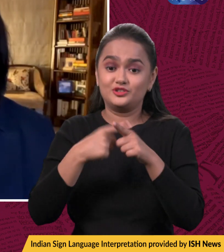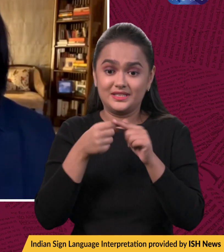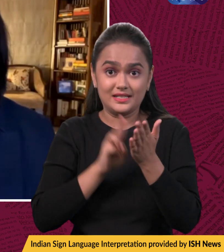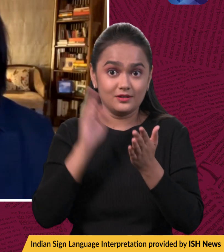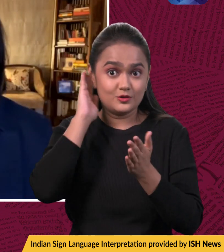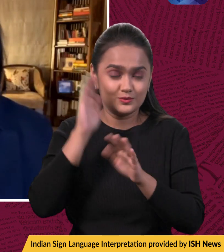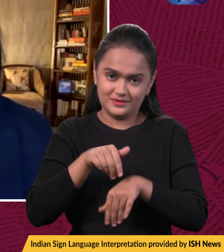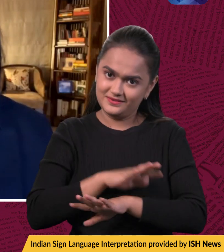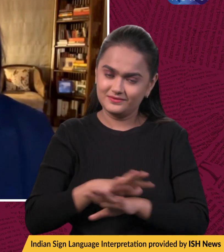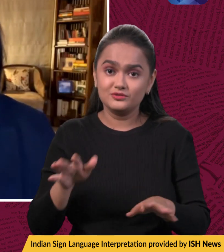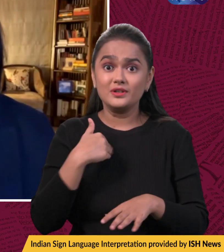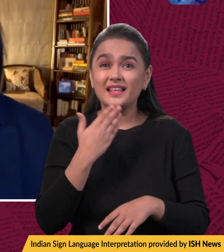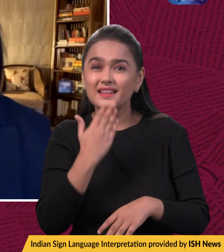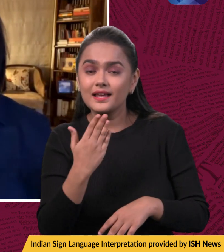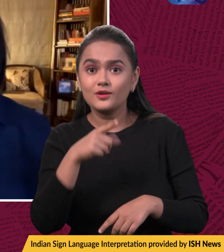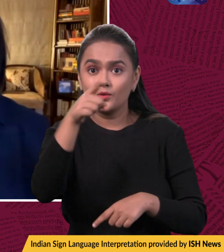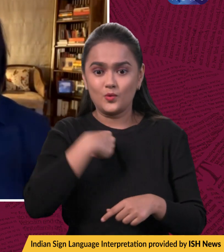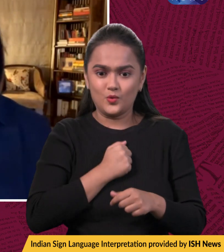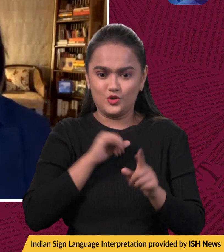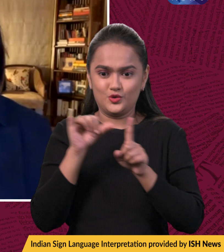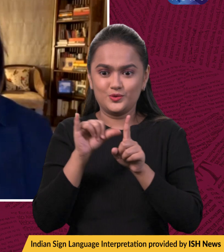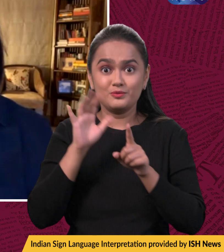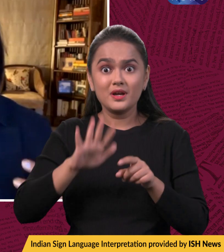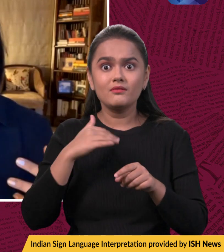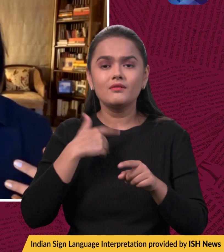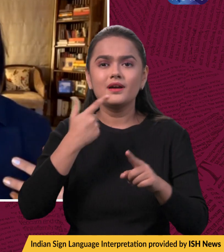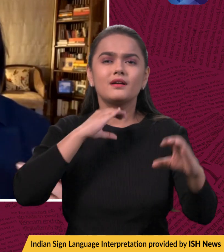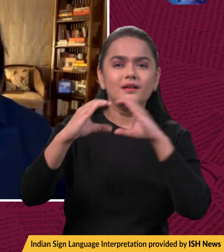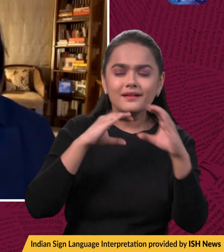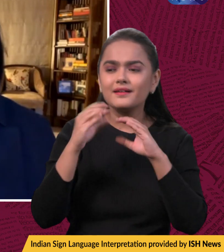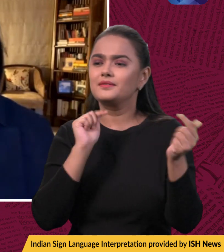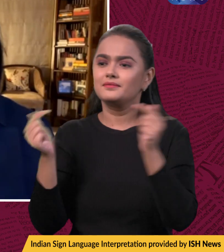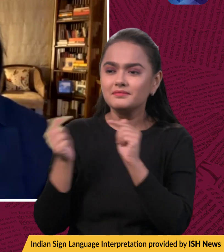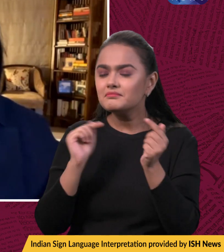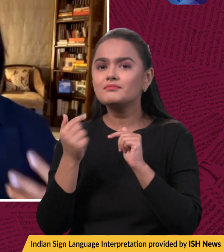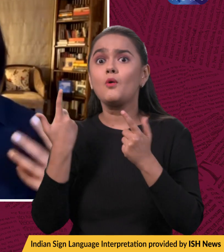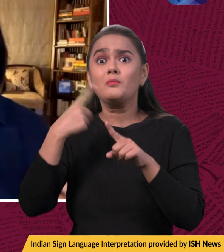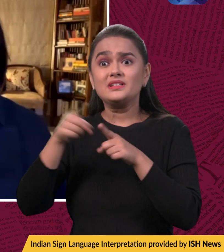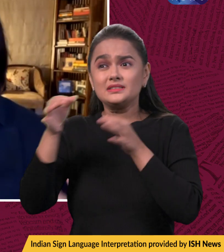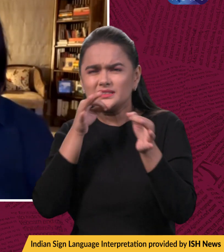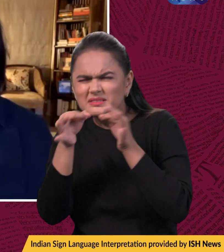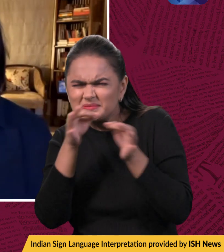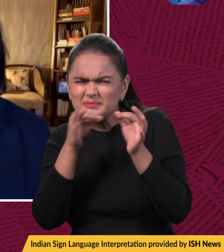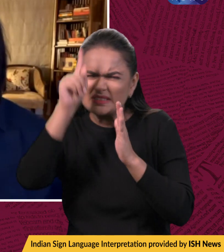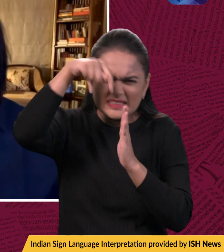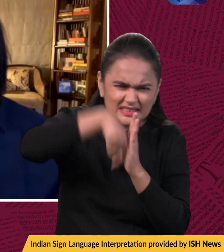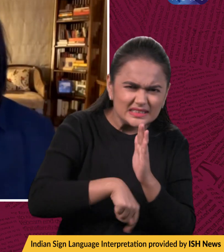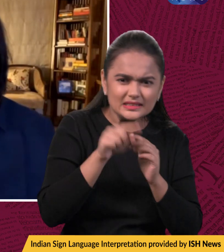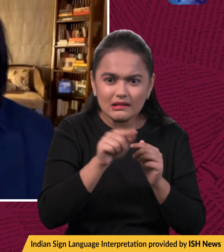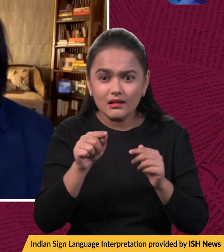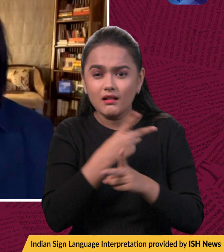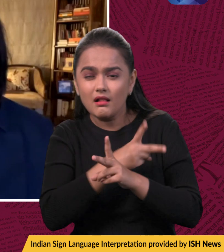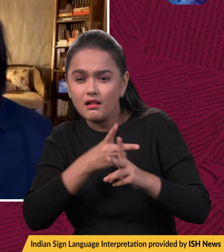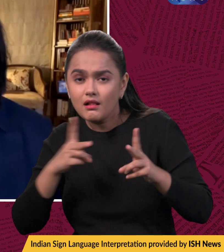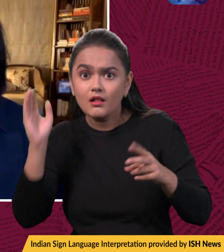the News. Thank you so much for watching. Do remember to take a look at our YouTube page where we put up conversations with experts explaining in detail